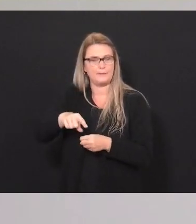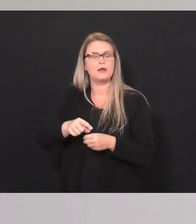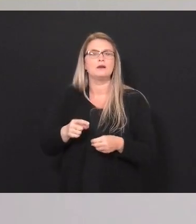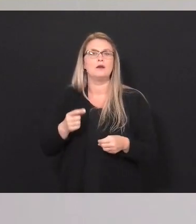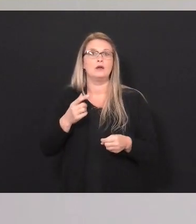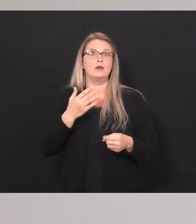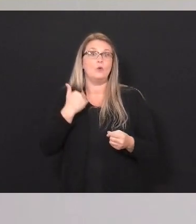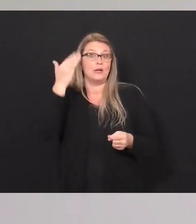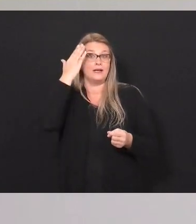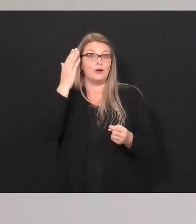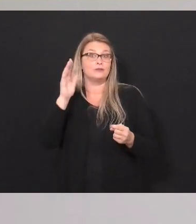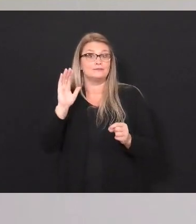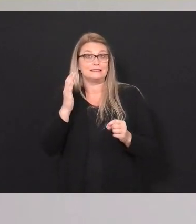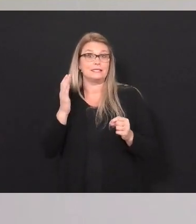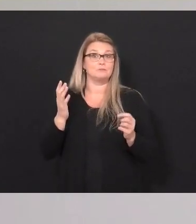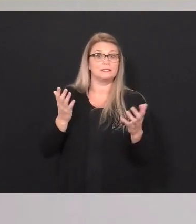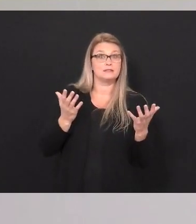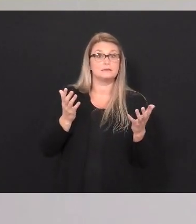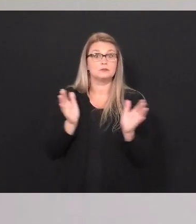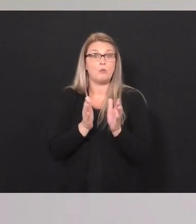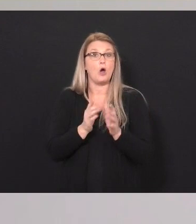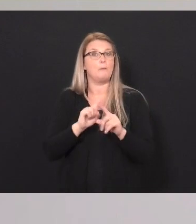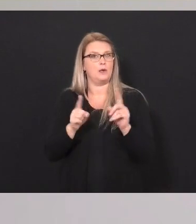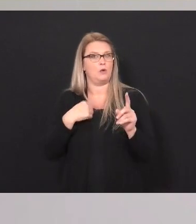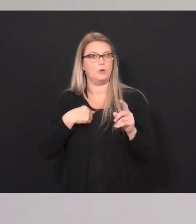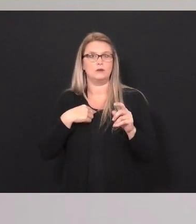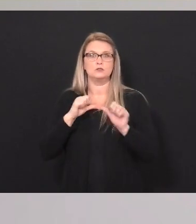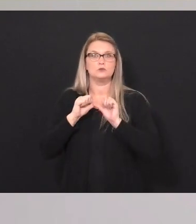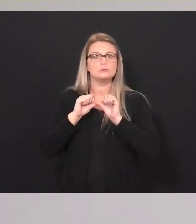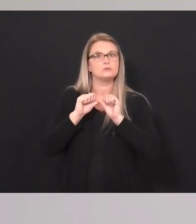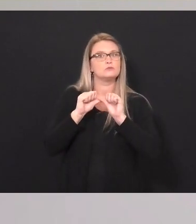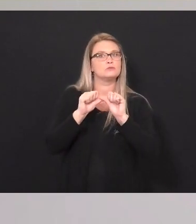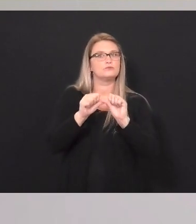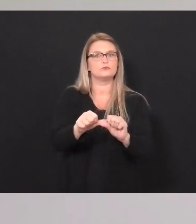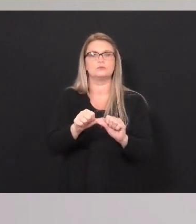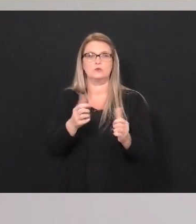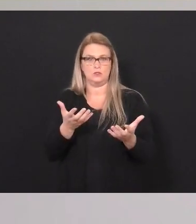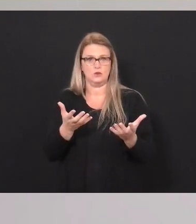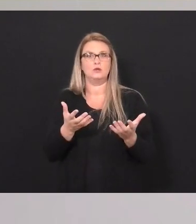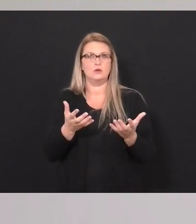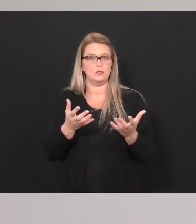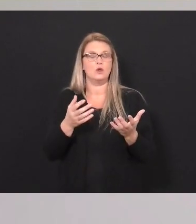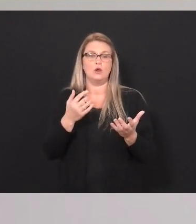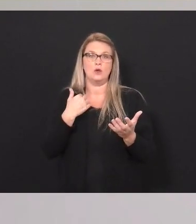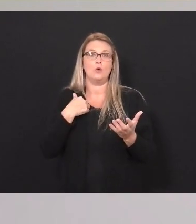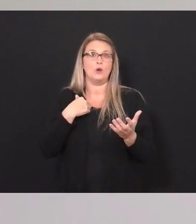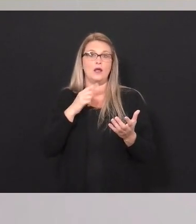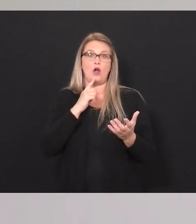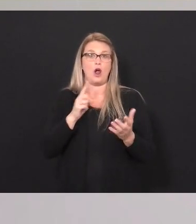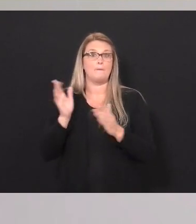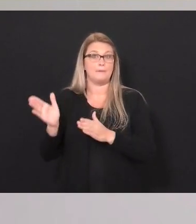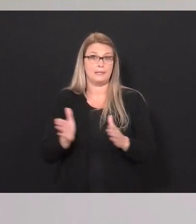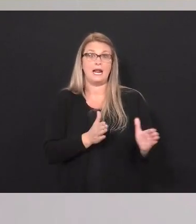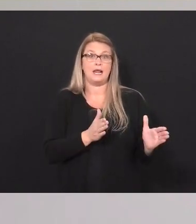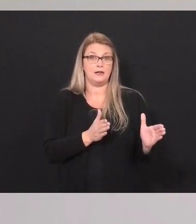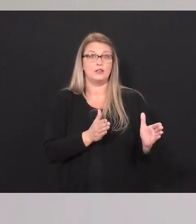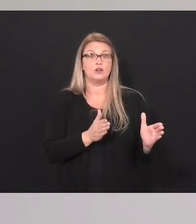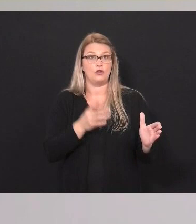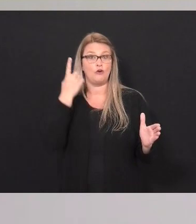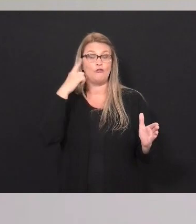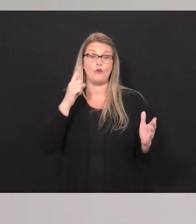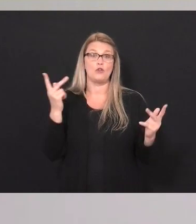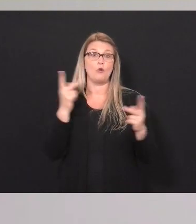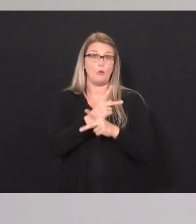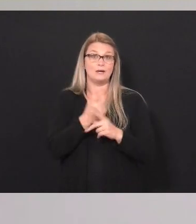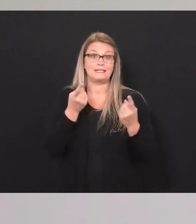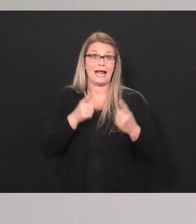And if everyone in the state continues doing what they're doing now, we believe it will be small. Nevertheless, we're planning for the worst and